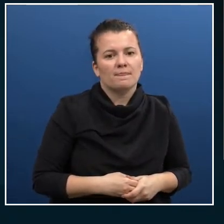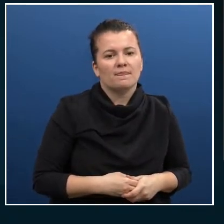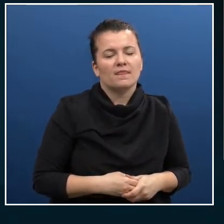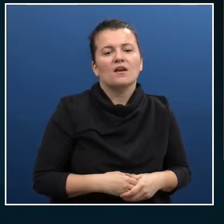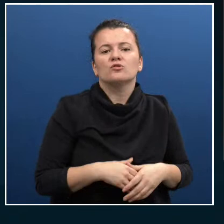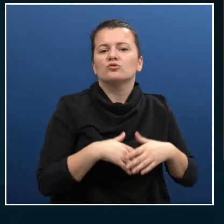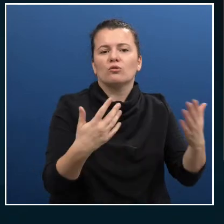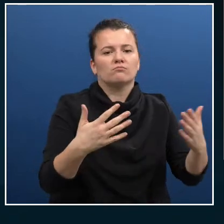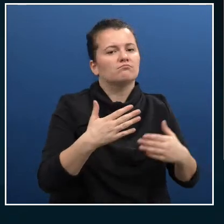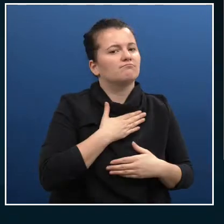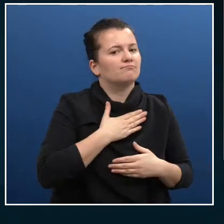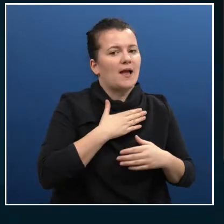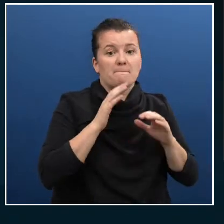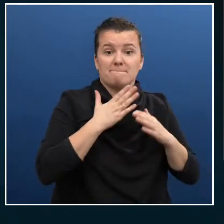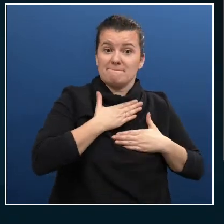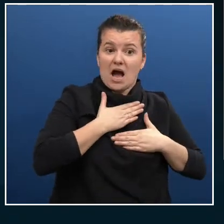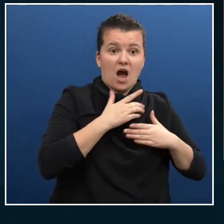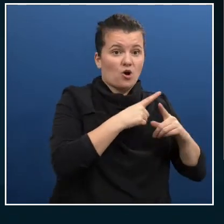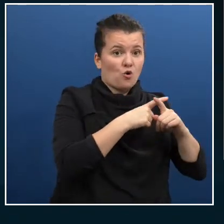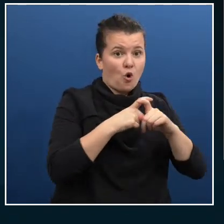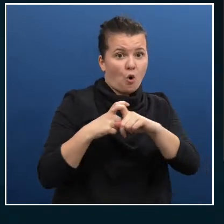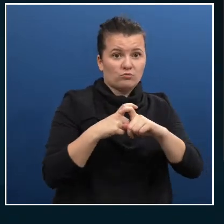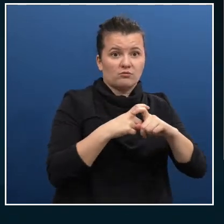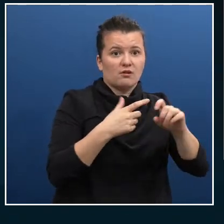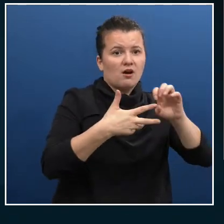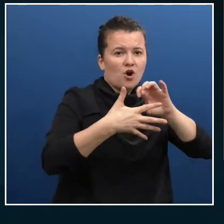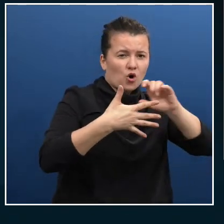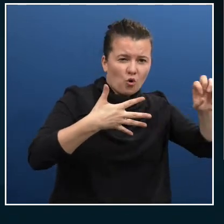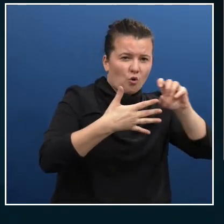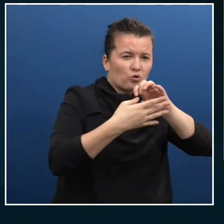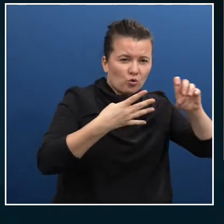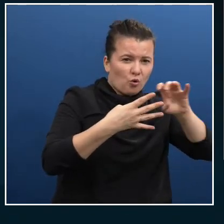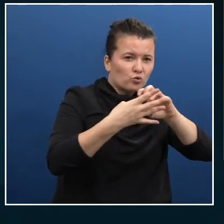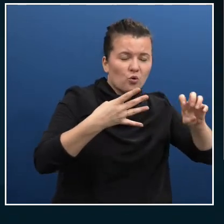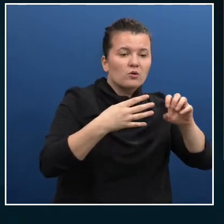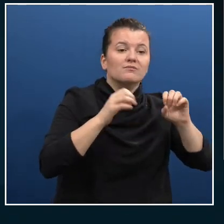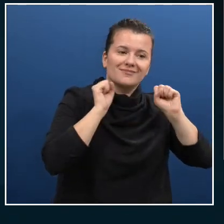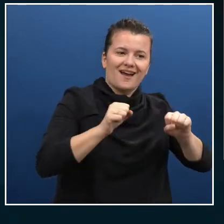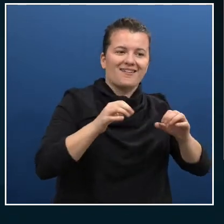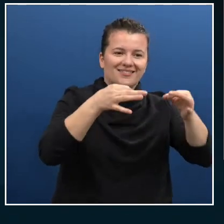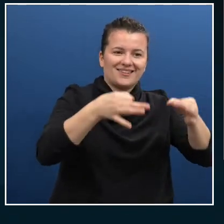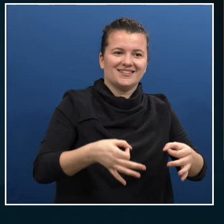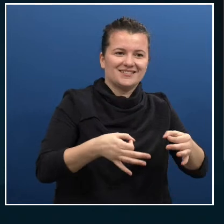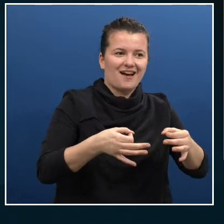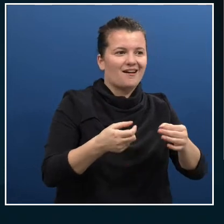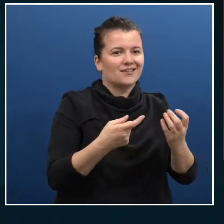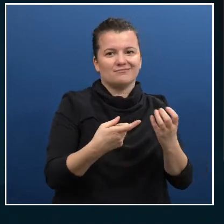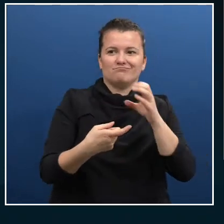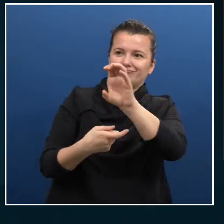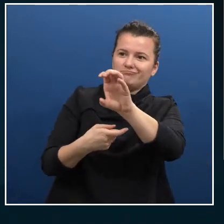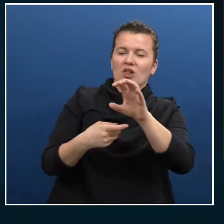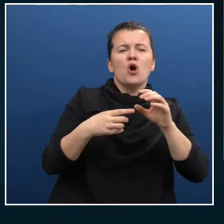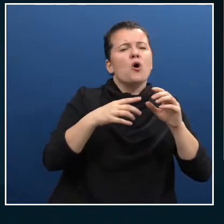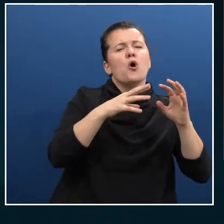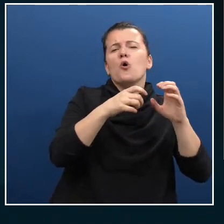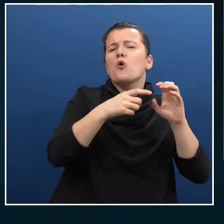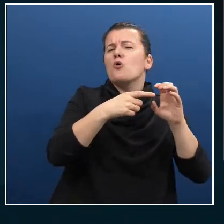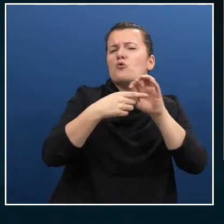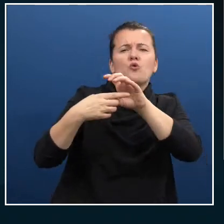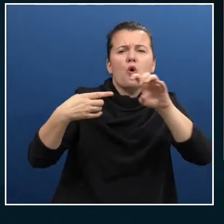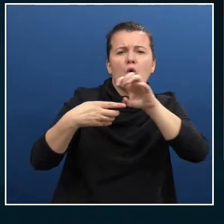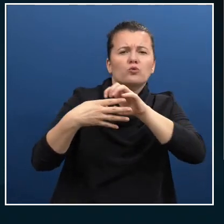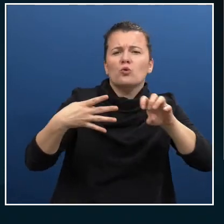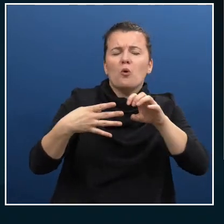it shows your code in the right way, and you can give how the code has to look. So in